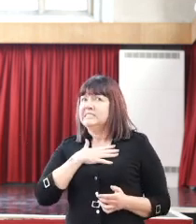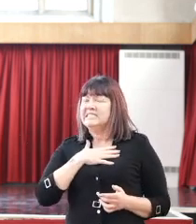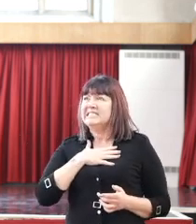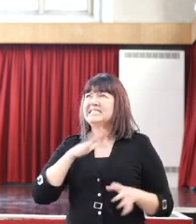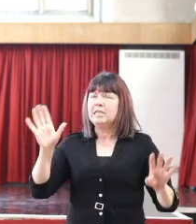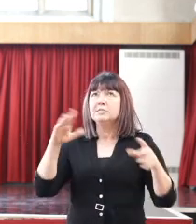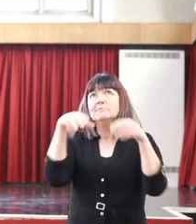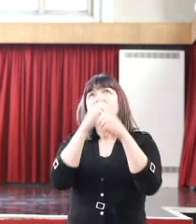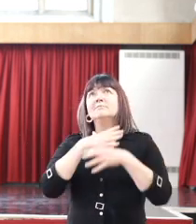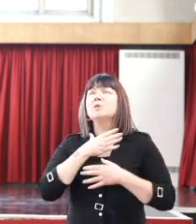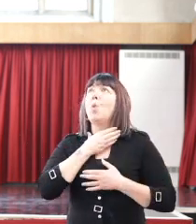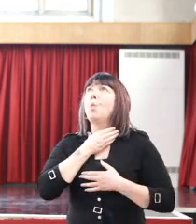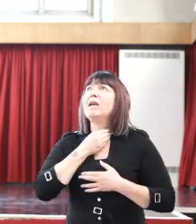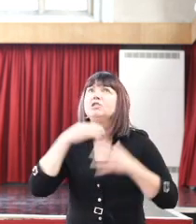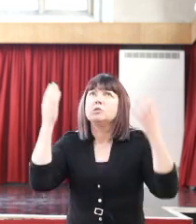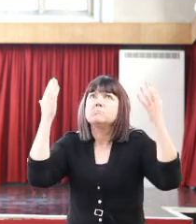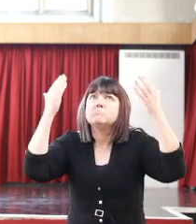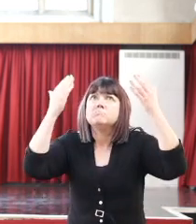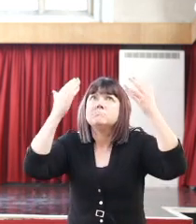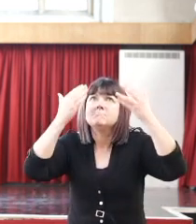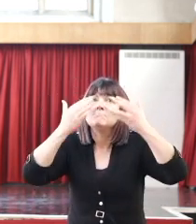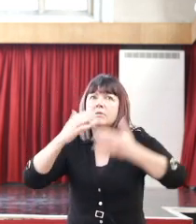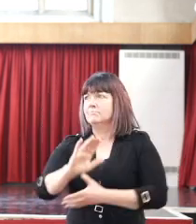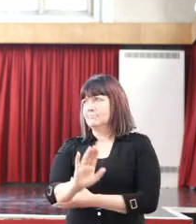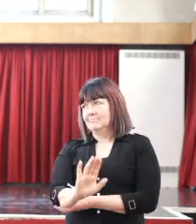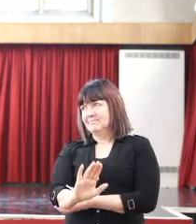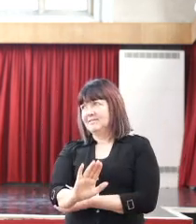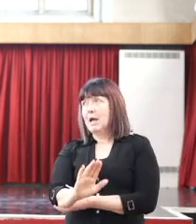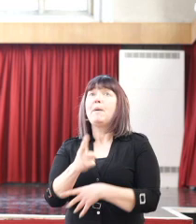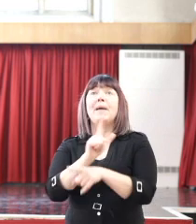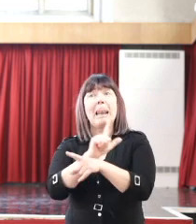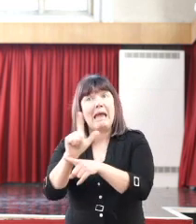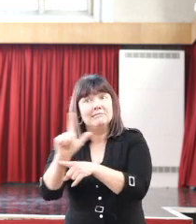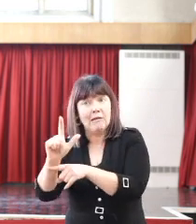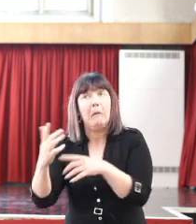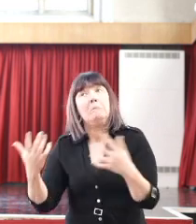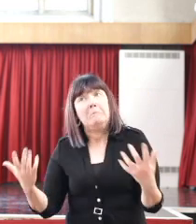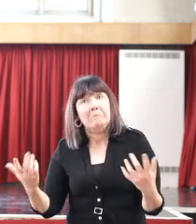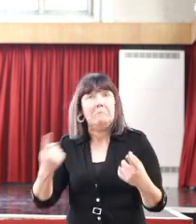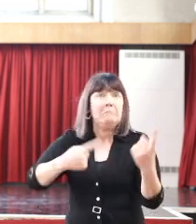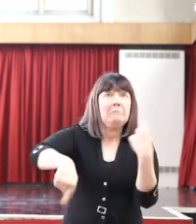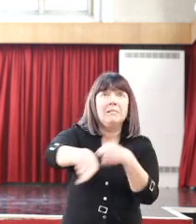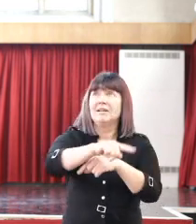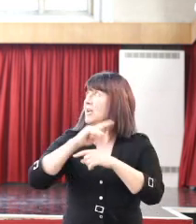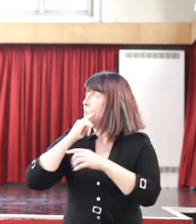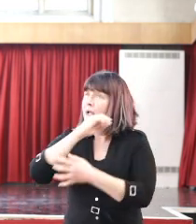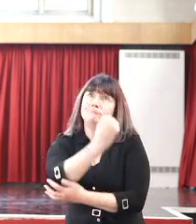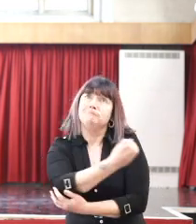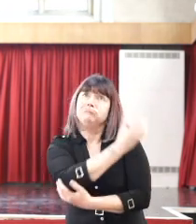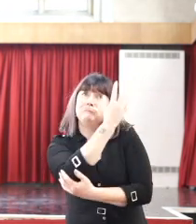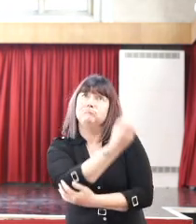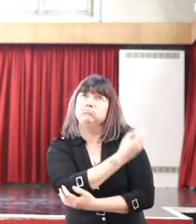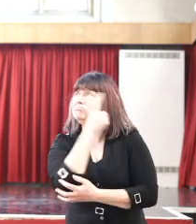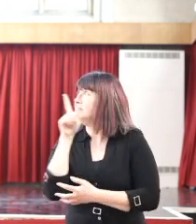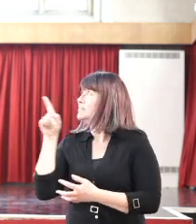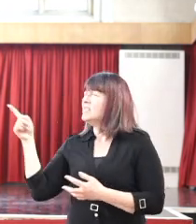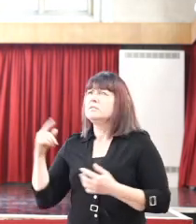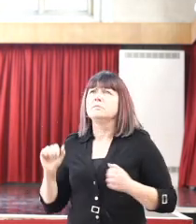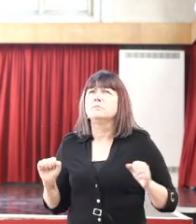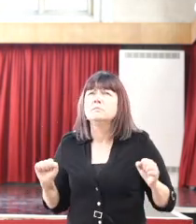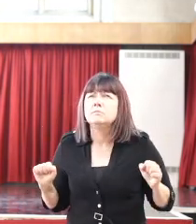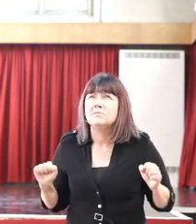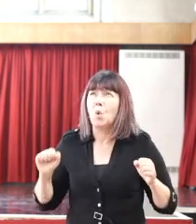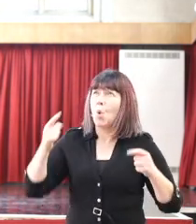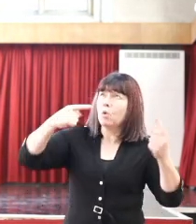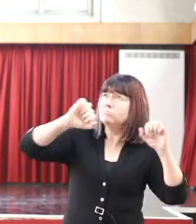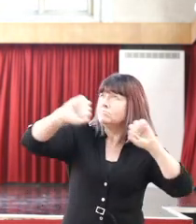darkness, but maybe that will help, and it will obviously help later on today when we have some of the beautiful projections and artworks out and about. At the